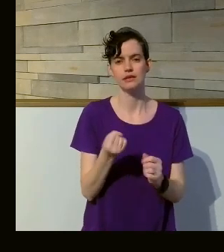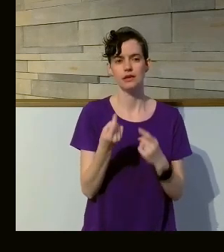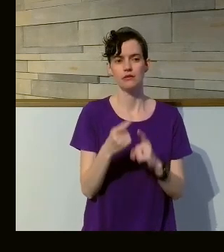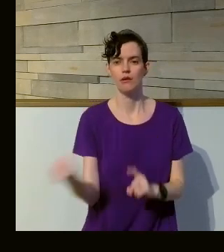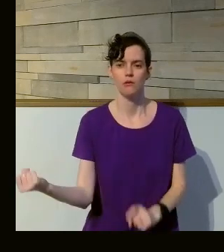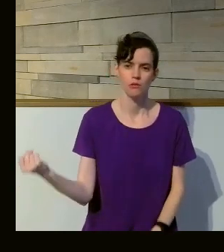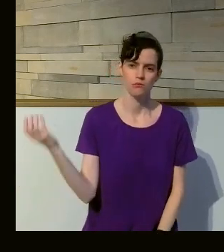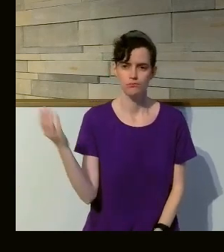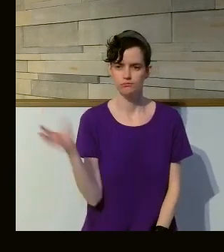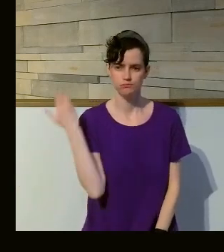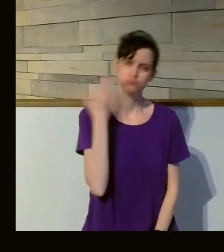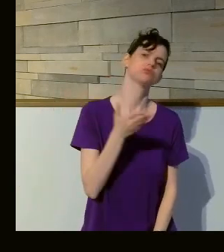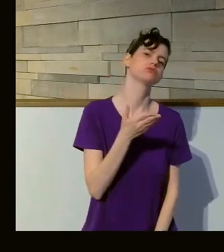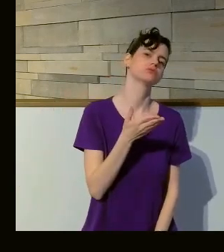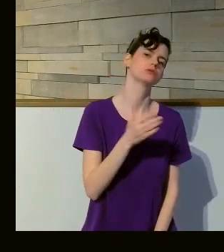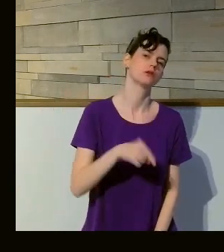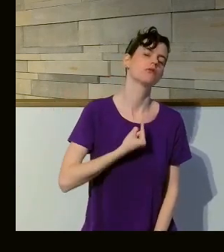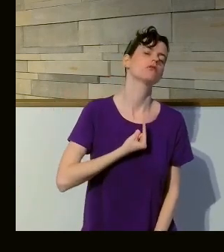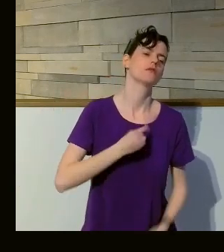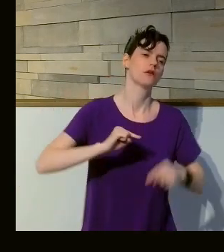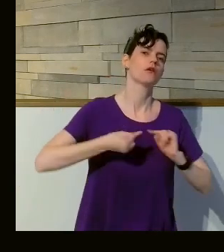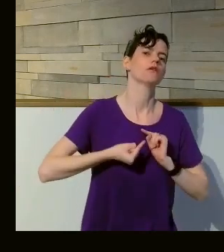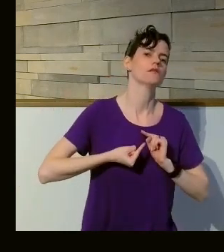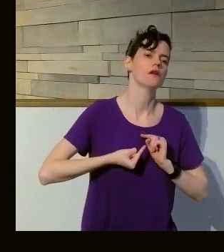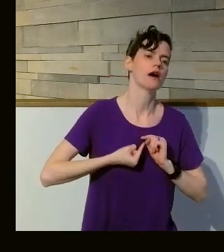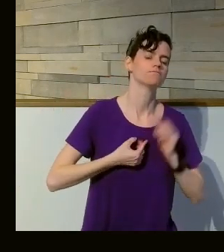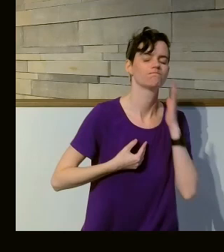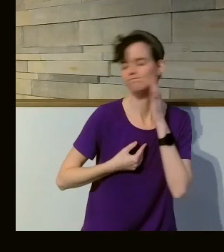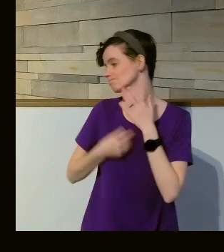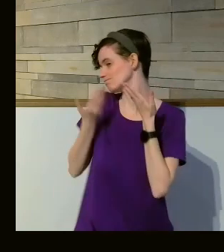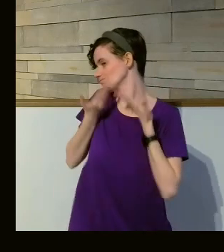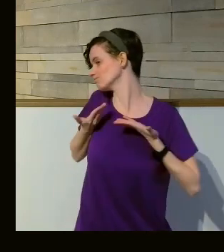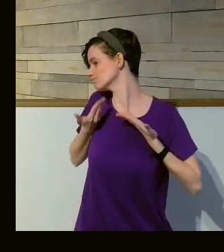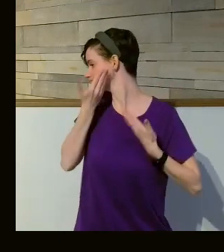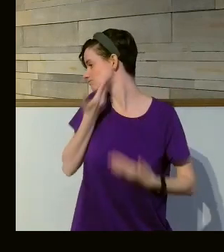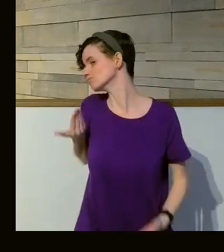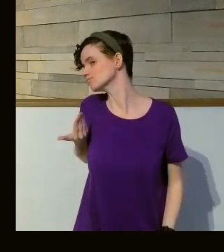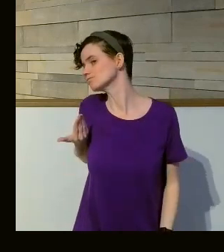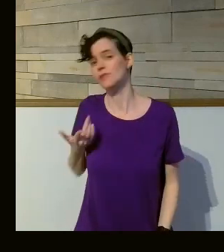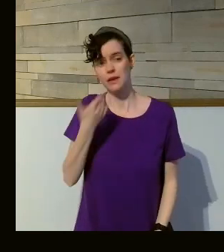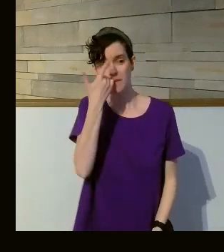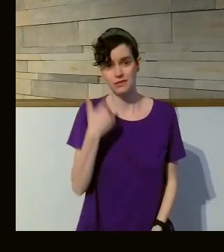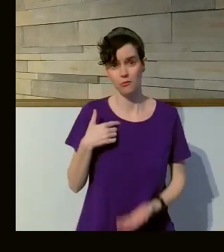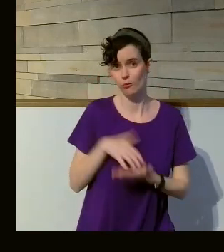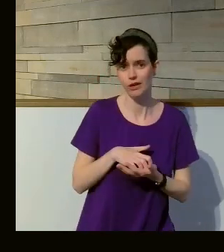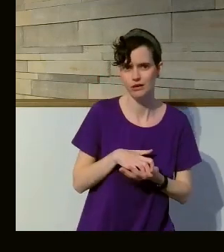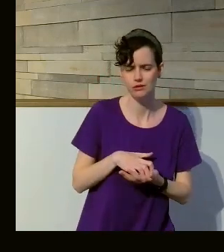I'm struck on the right cheek, when I'm insulted, when I'm hurt, I turn the other cheek. Now, is it because I'm